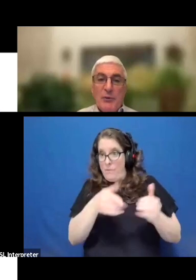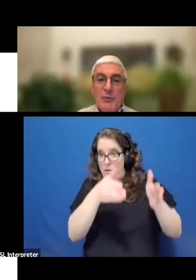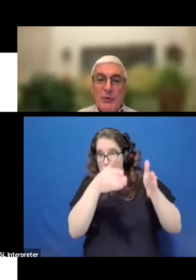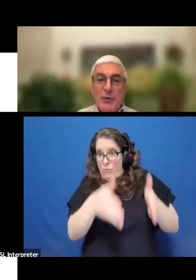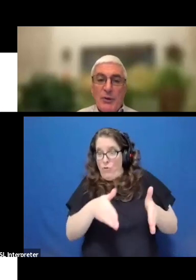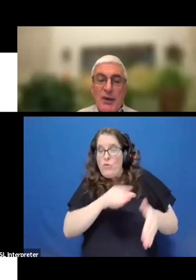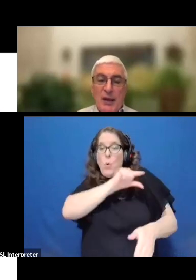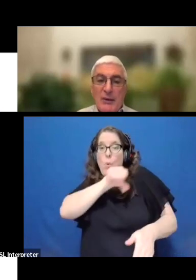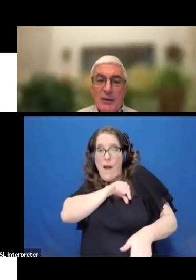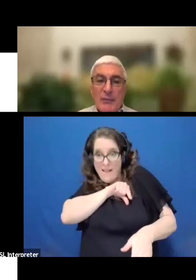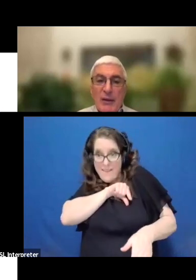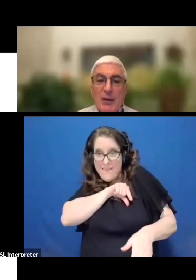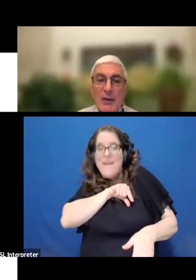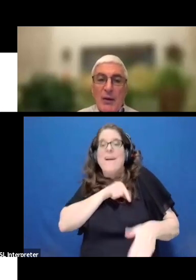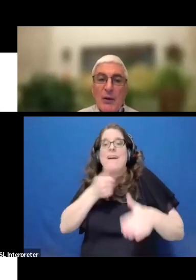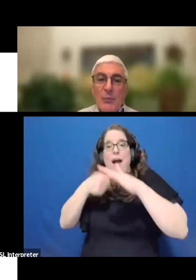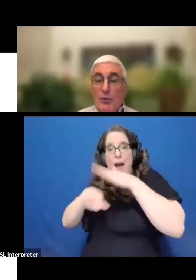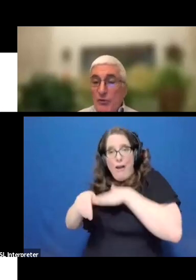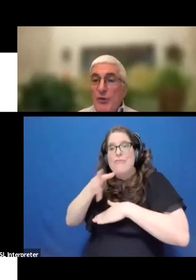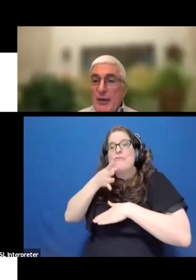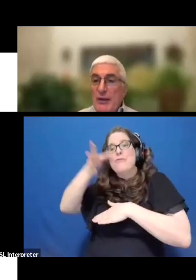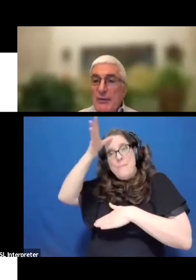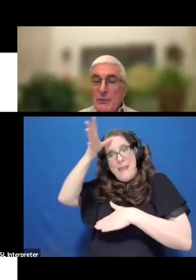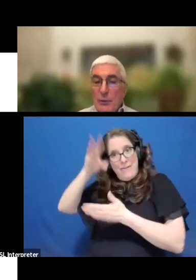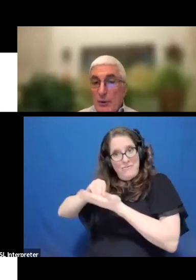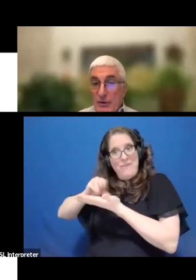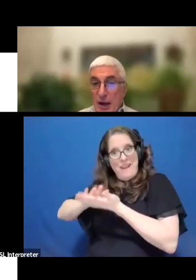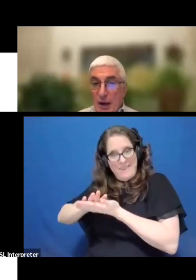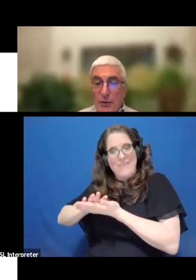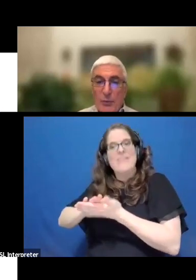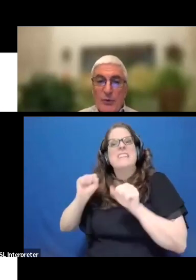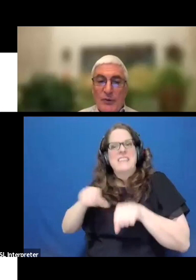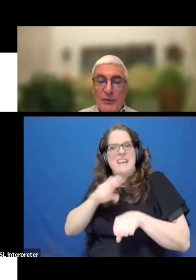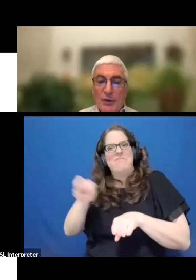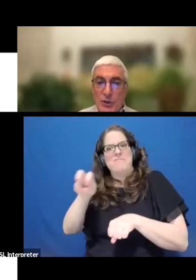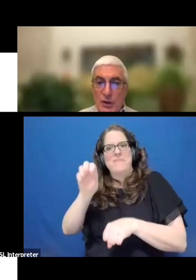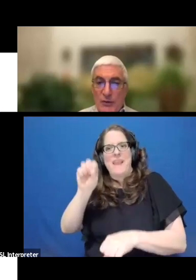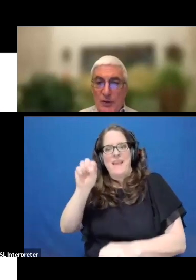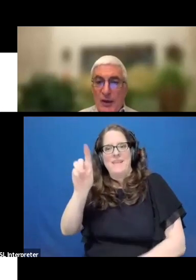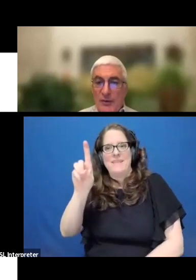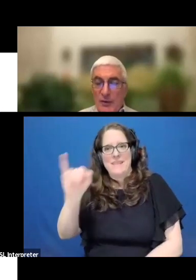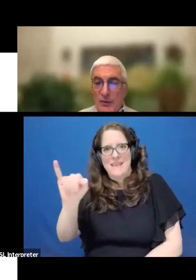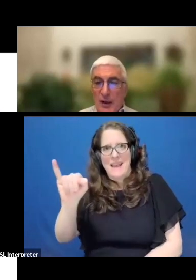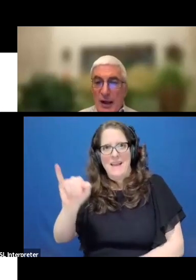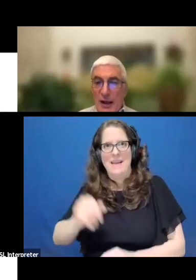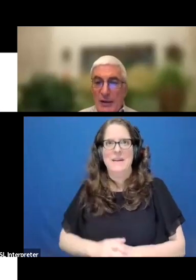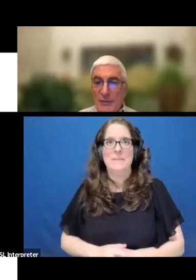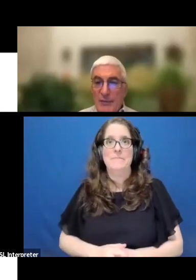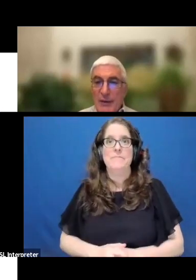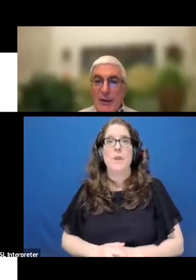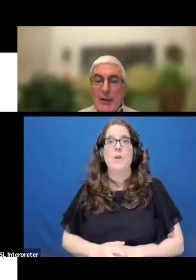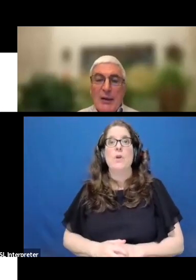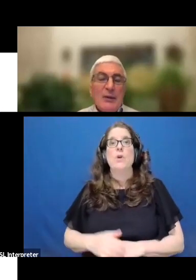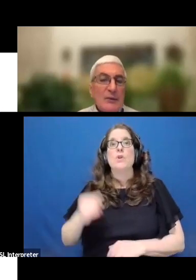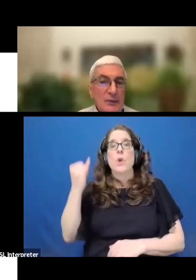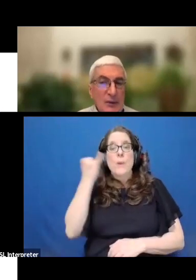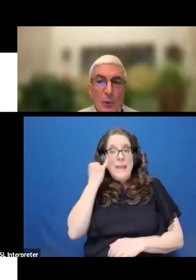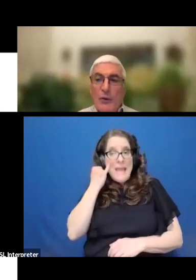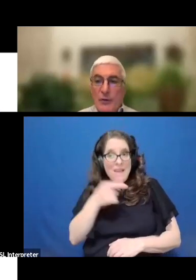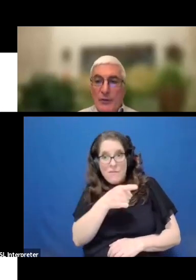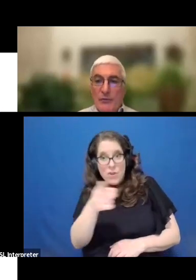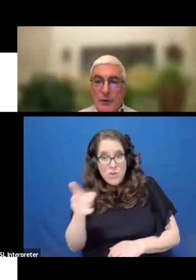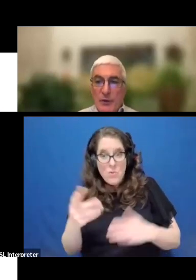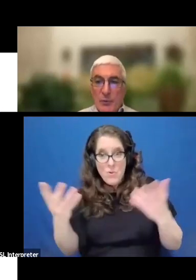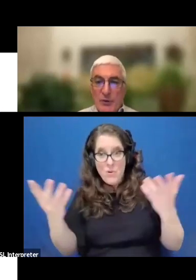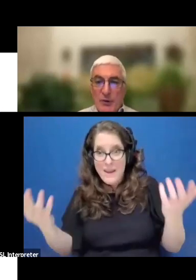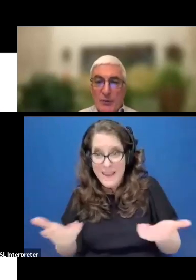behalf you're attending are mostly or entirely receiving just SSI, it's still